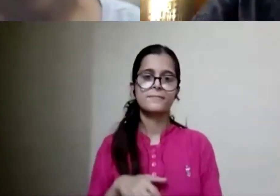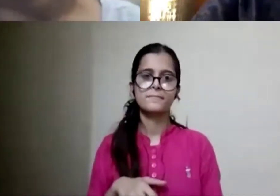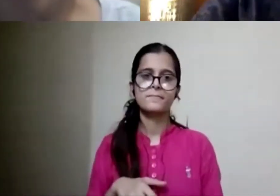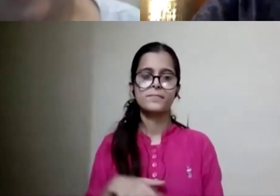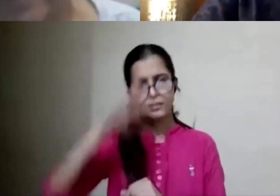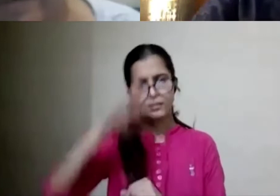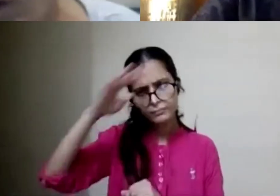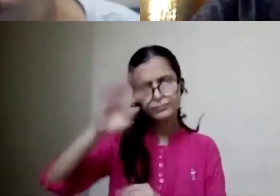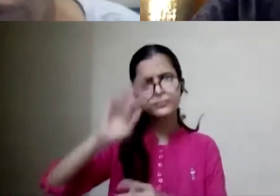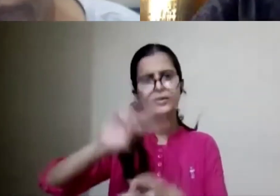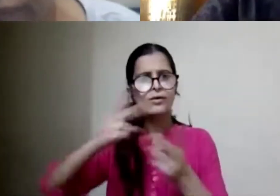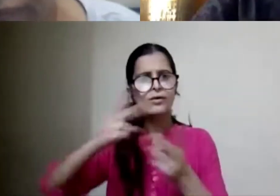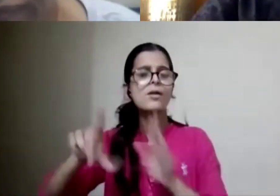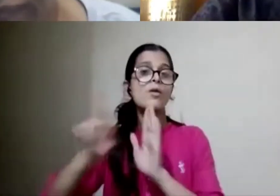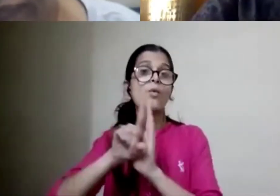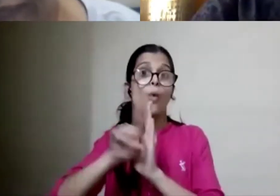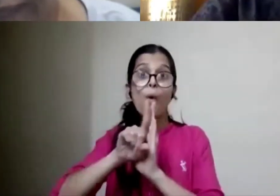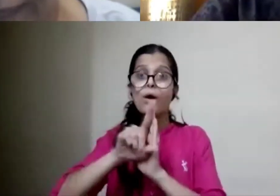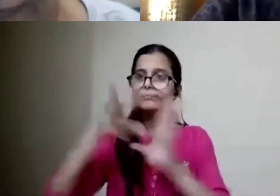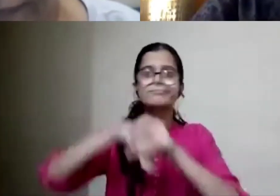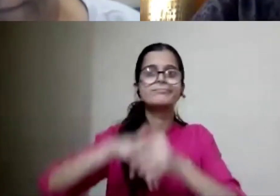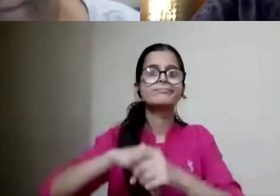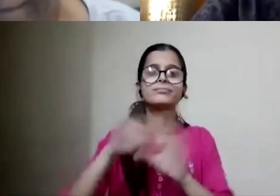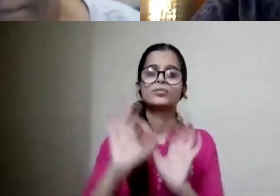literature, not in law.